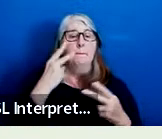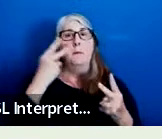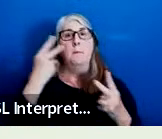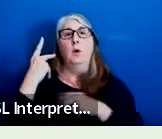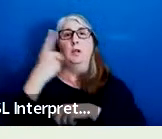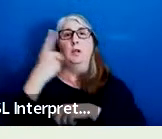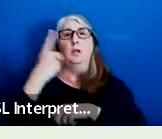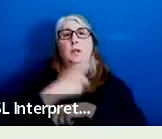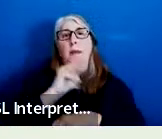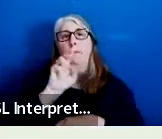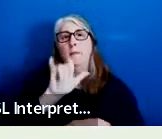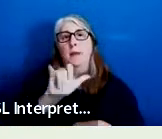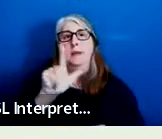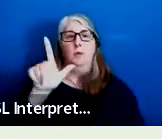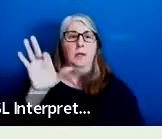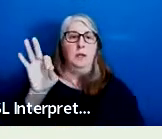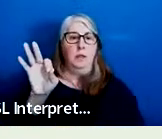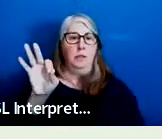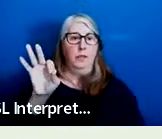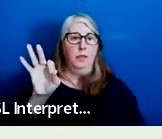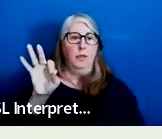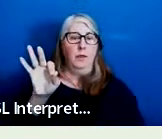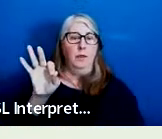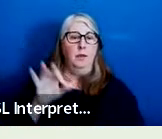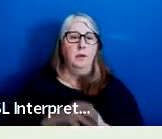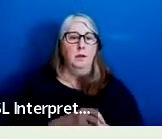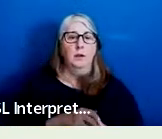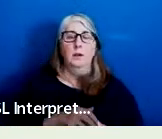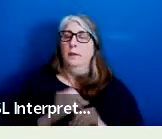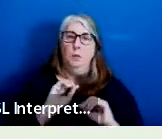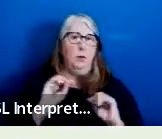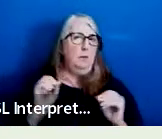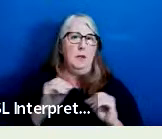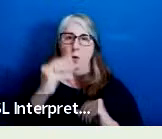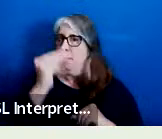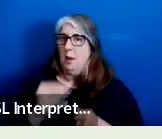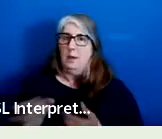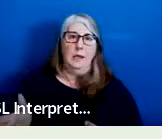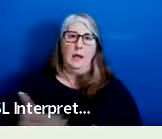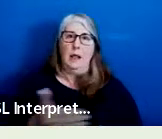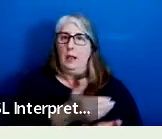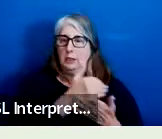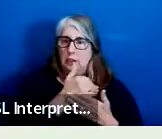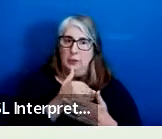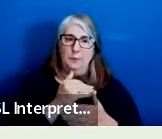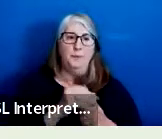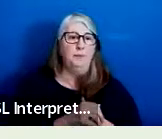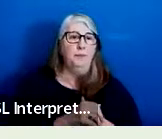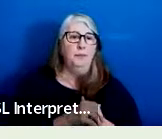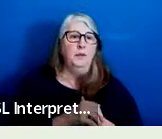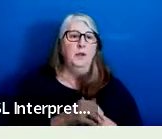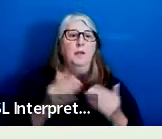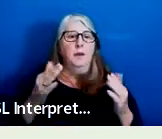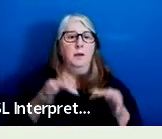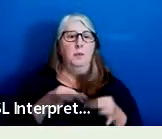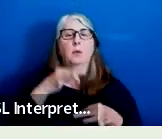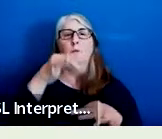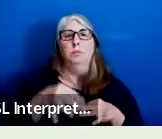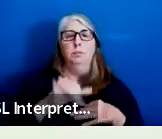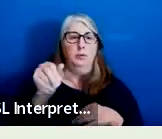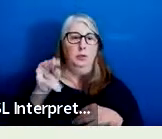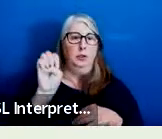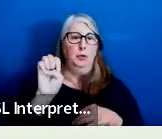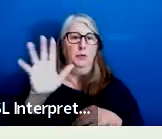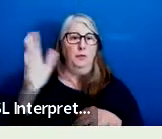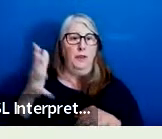29th, food scrap collections will not take place. Collection will occur on June 5th.